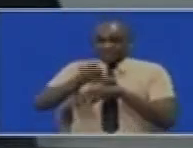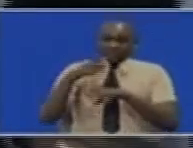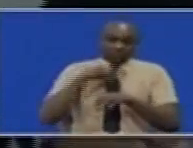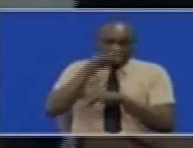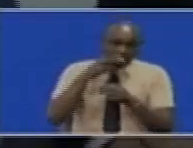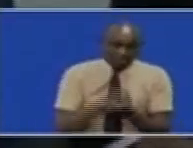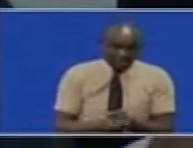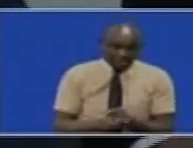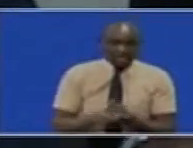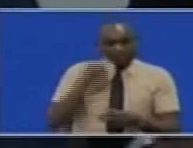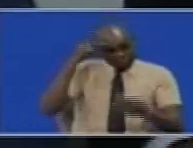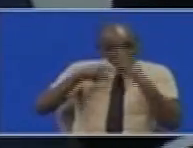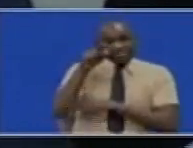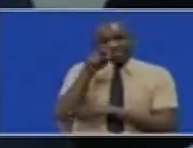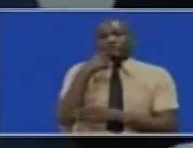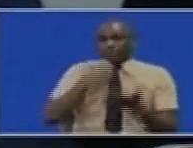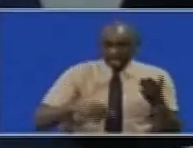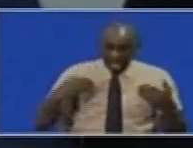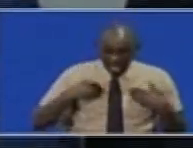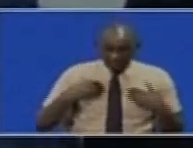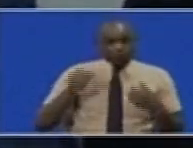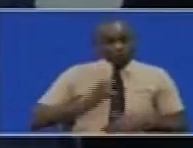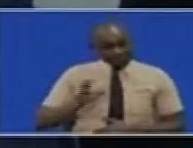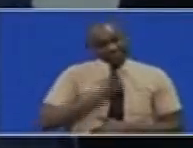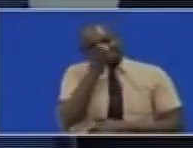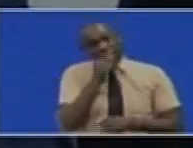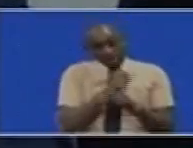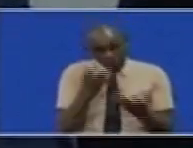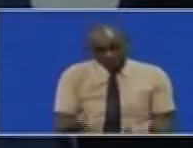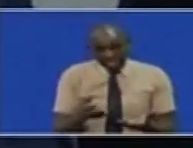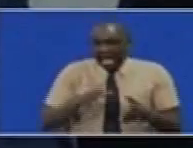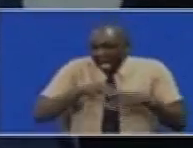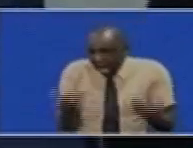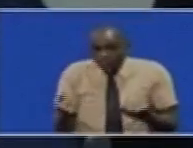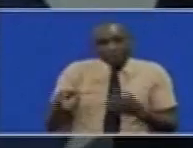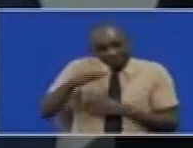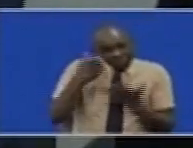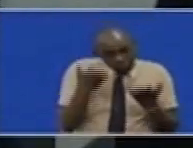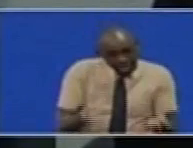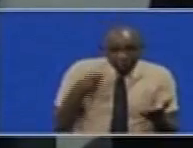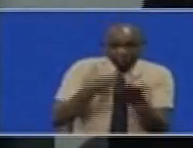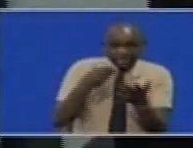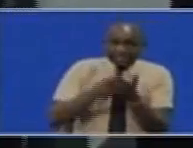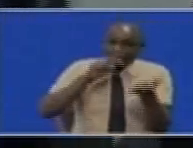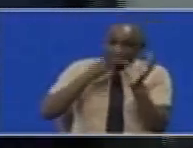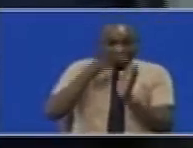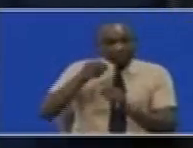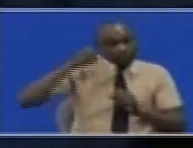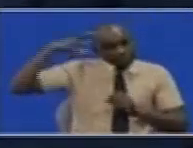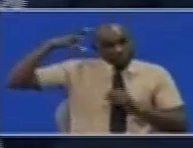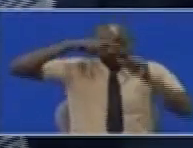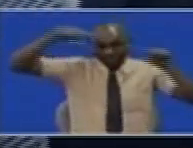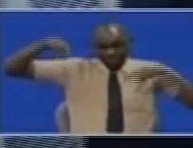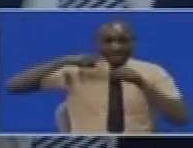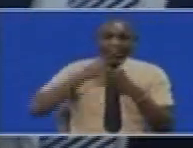grid. Professor Wambua said they already have a committee working on the feasibility studies and financing of the project through a